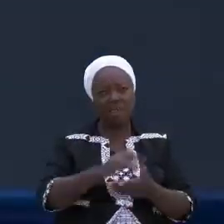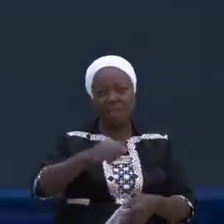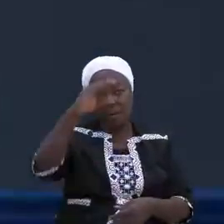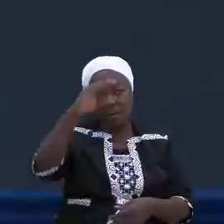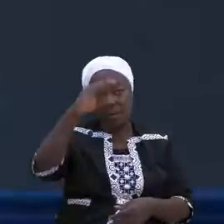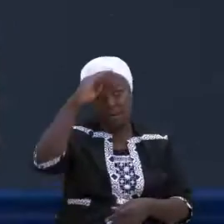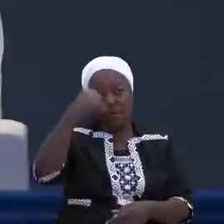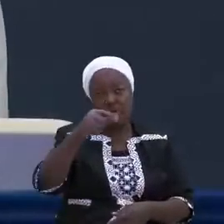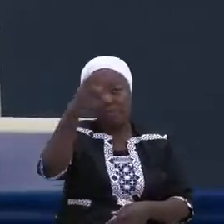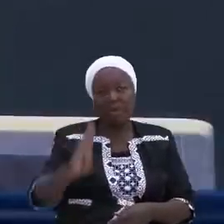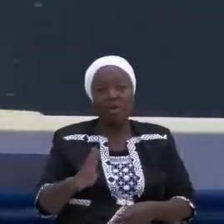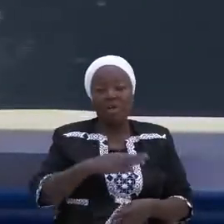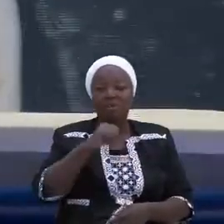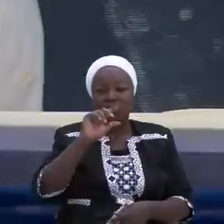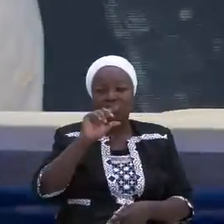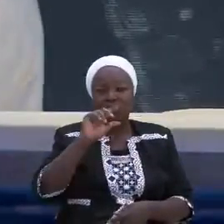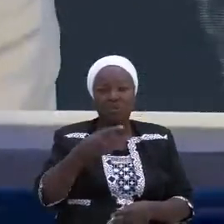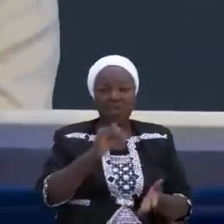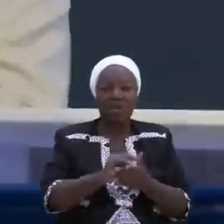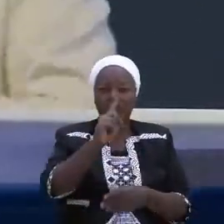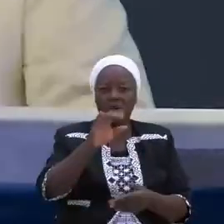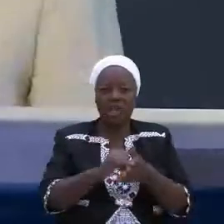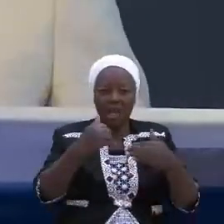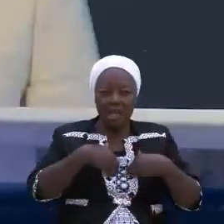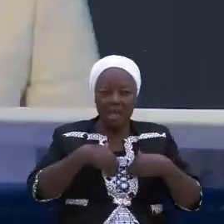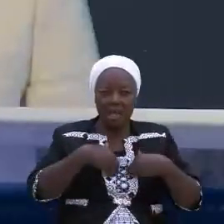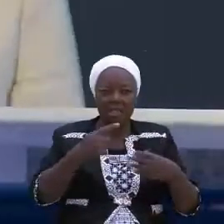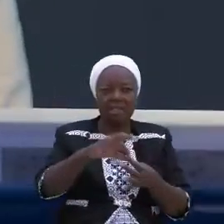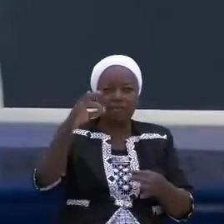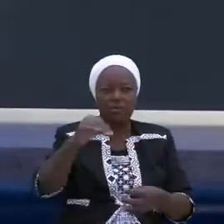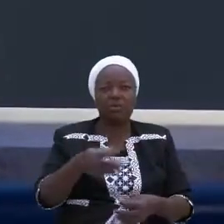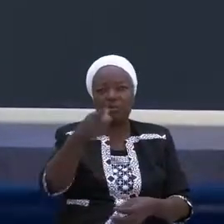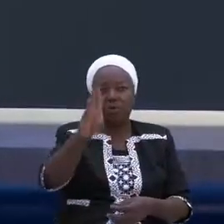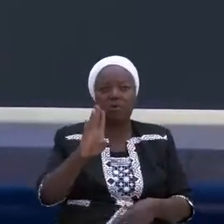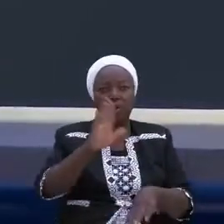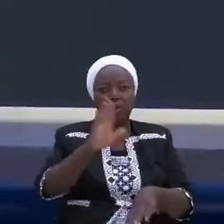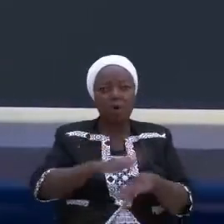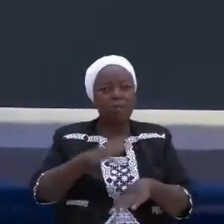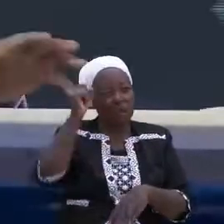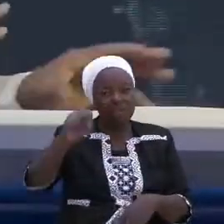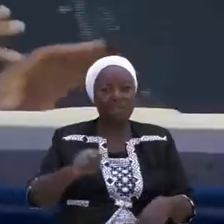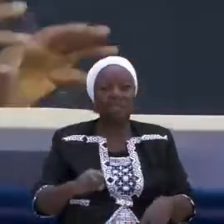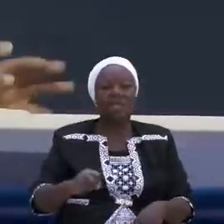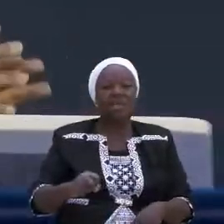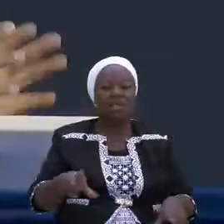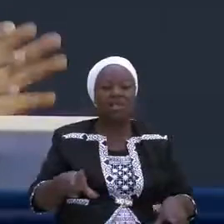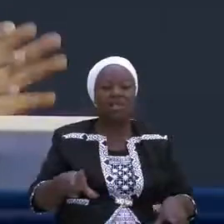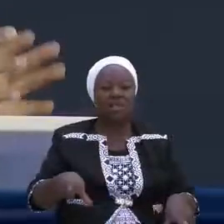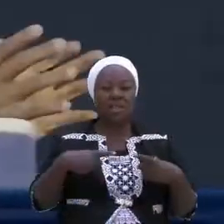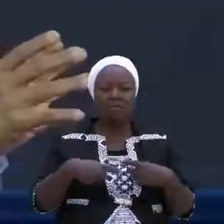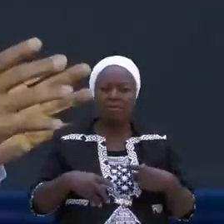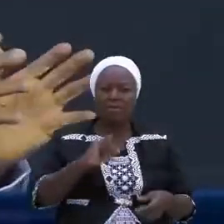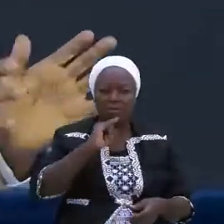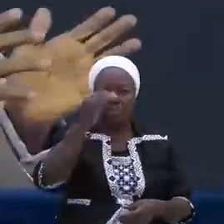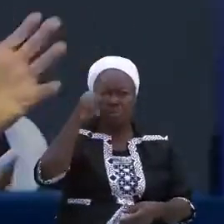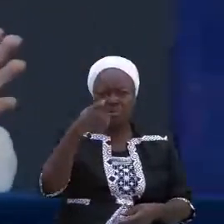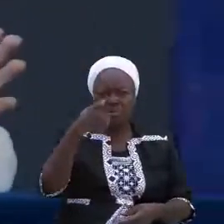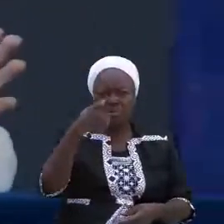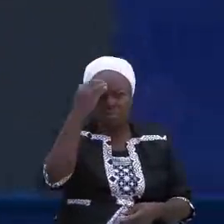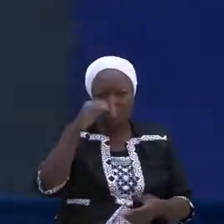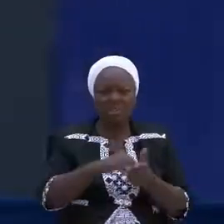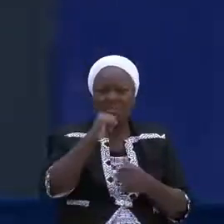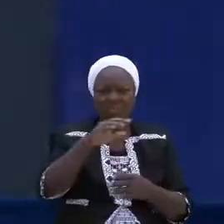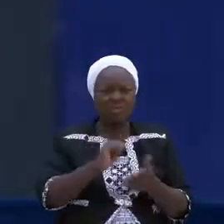one that add the spirit of god upon his life you know it's not the statue of